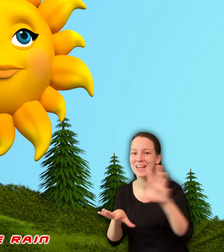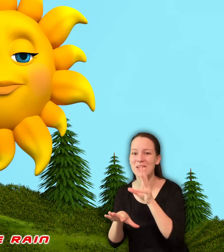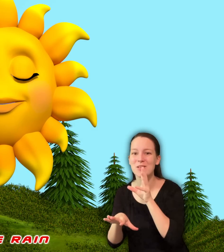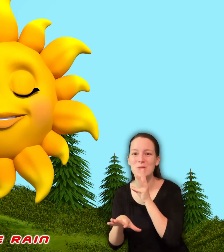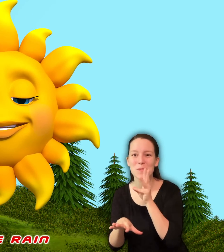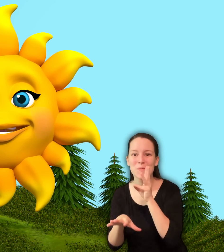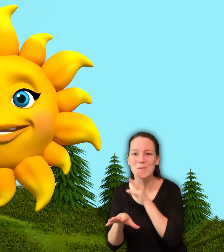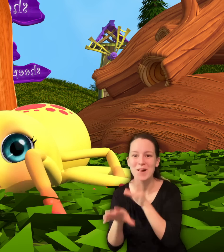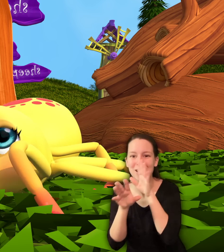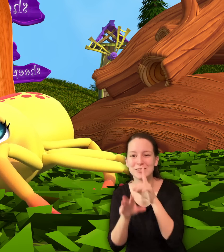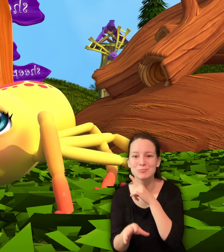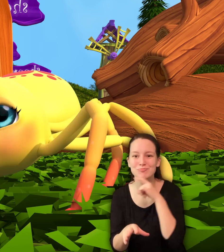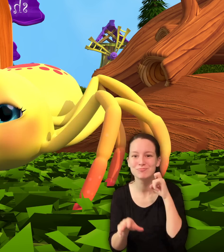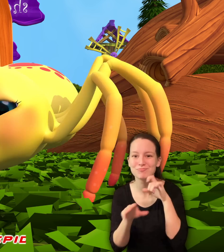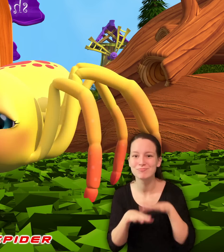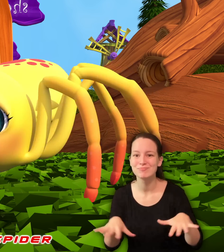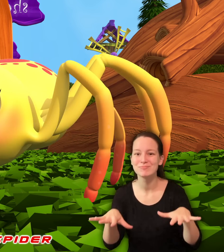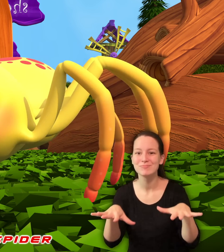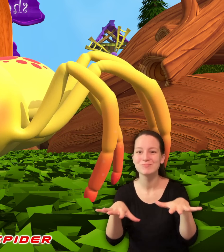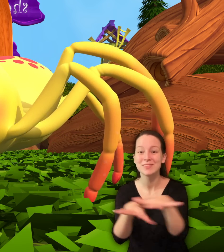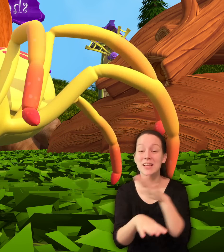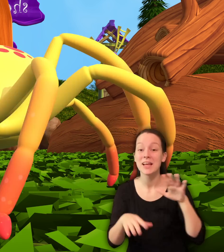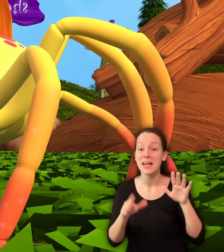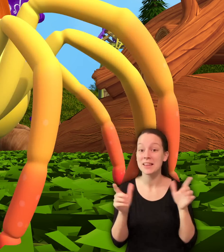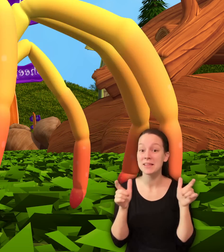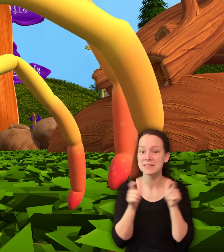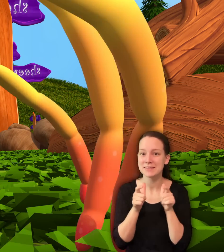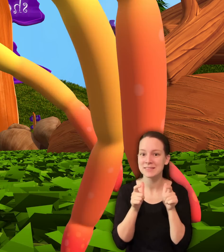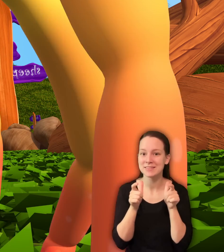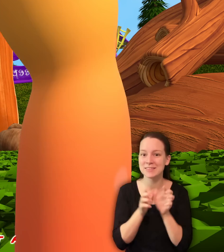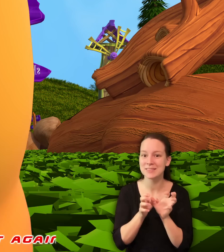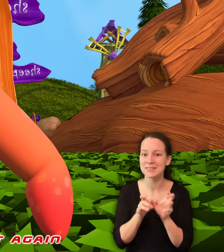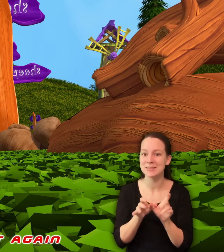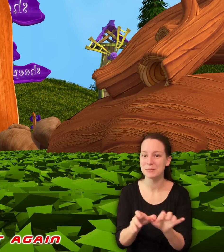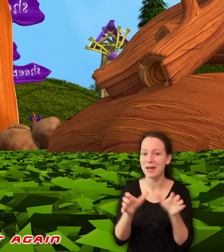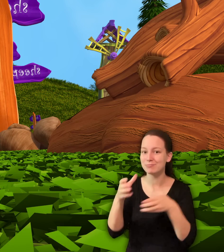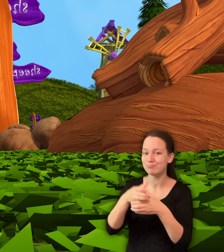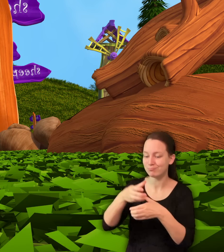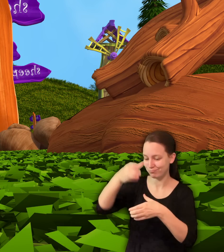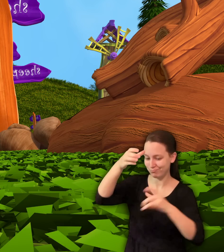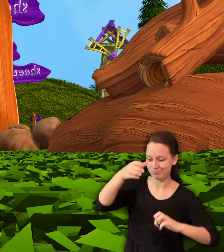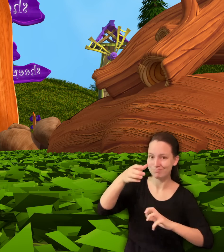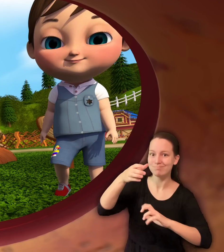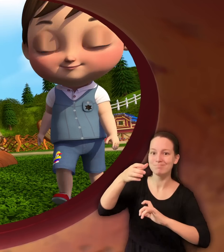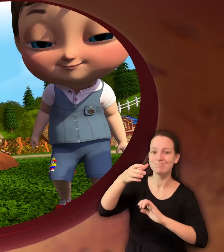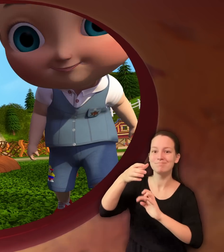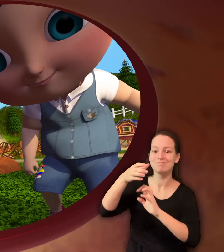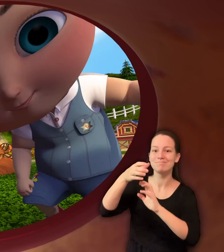up all the rain. And the Incy Wincy Spider climbed up the spout again.